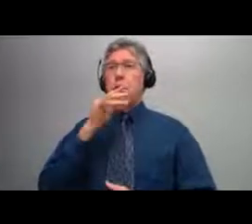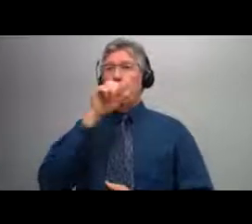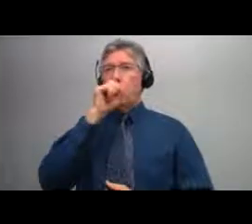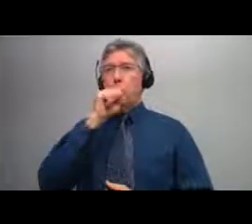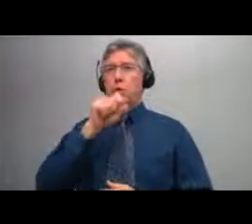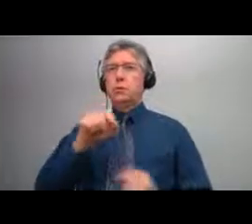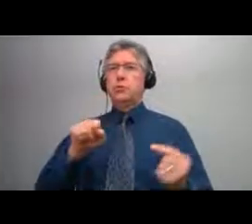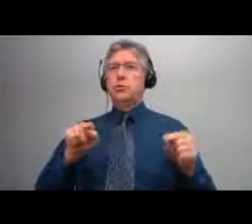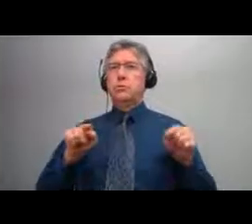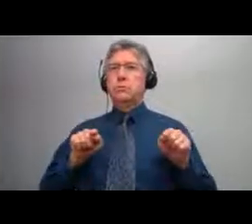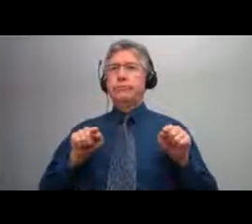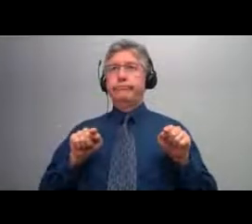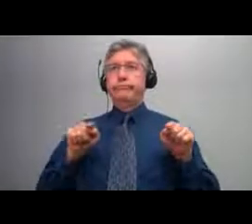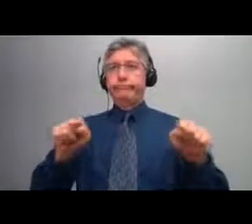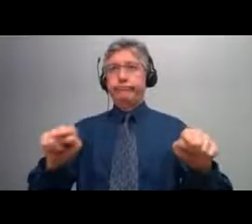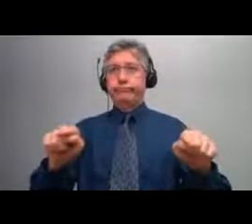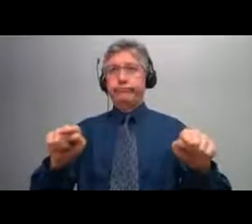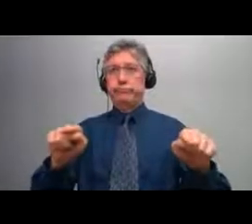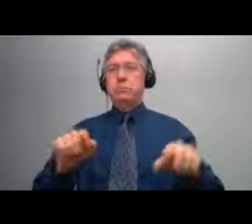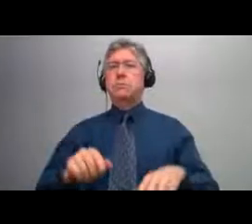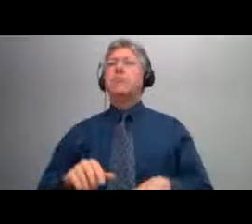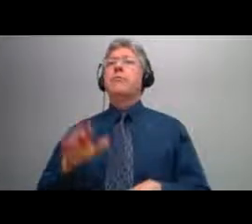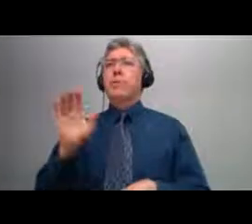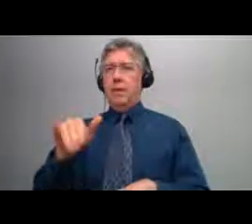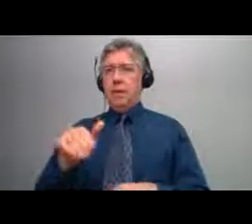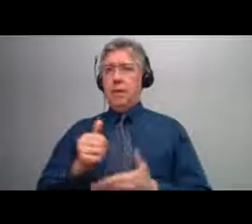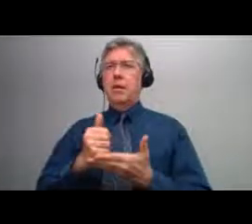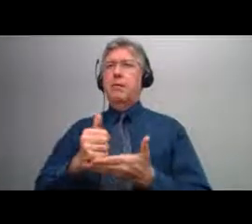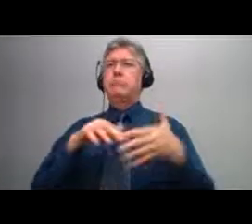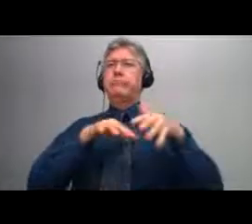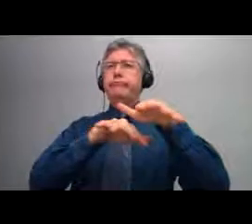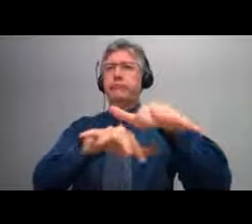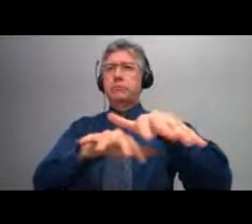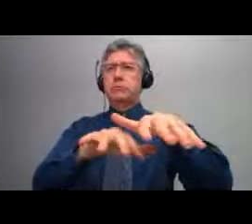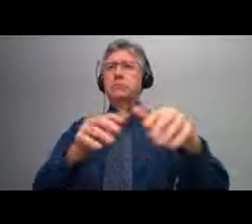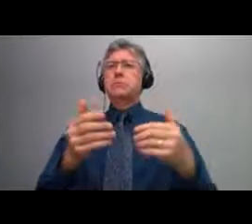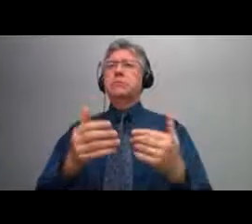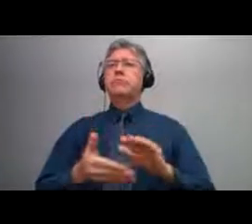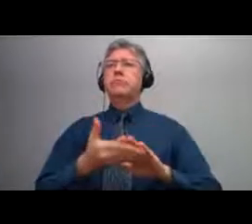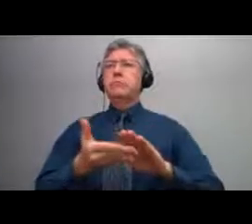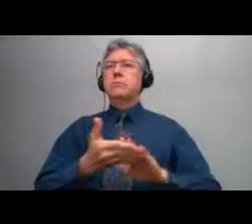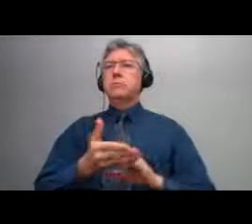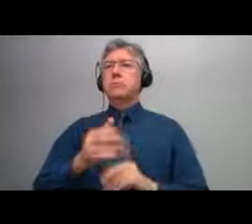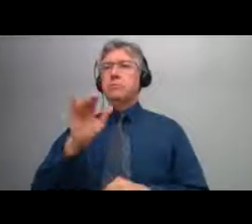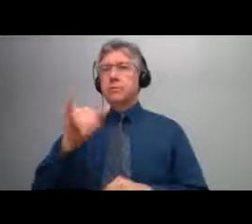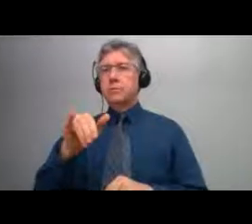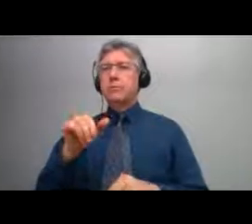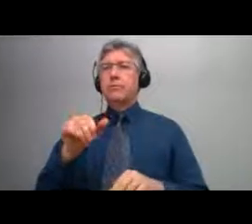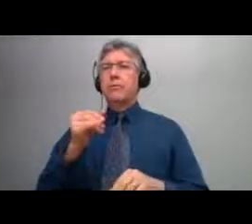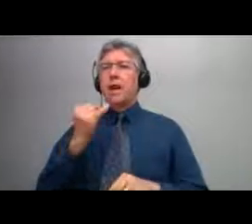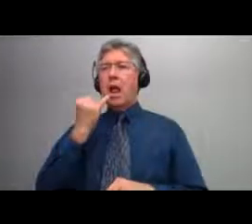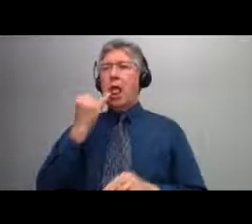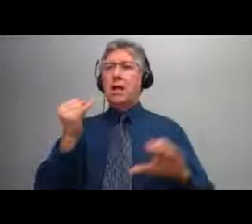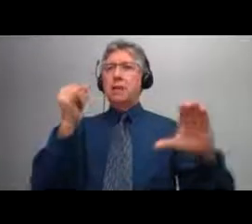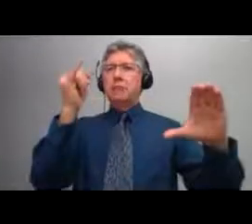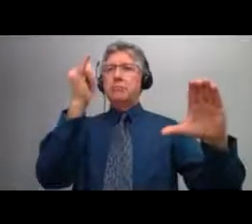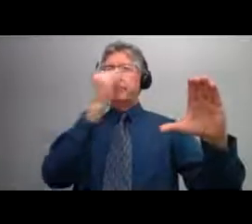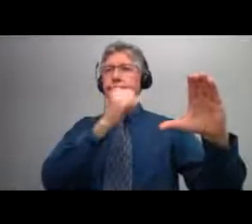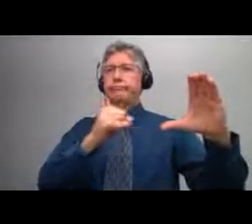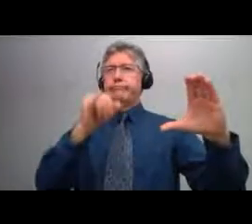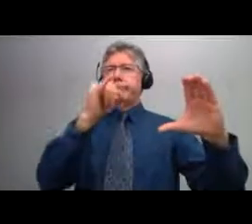also accommodate traffic flow and operations. Those locations are additionally highlighted in the red